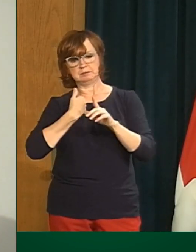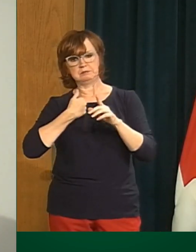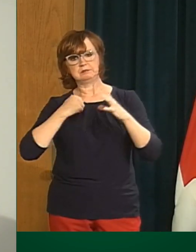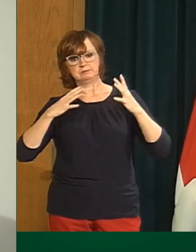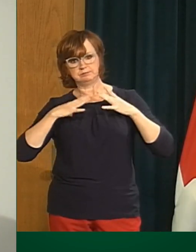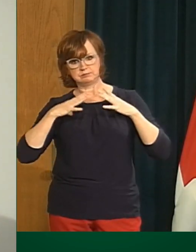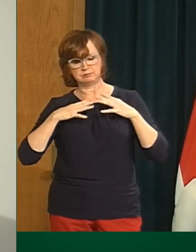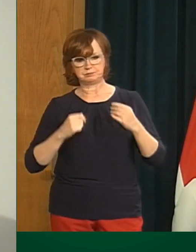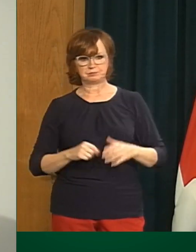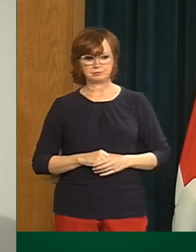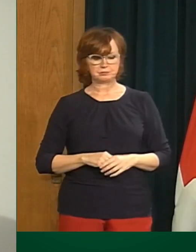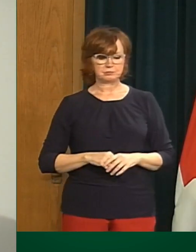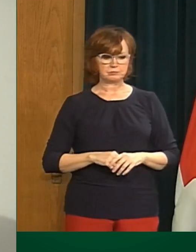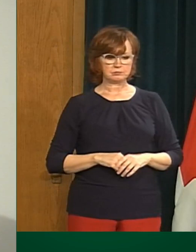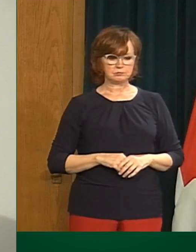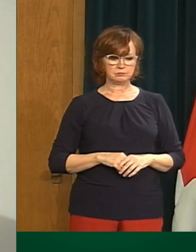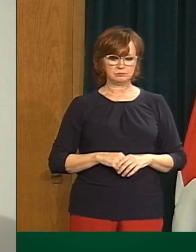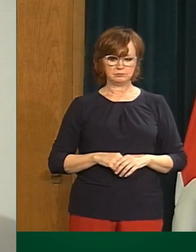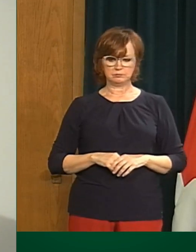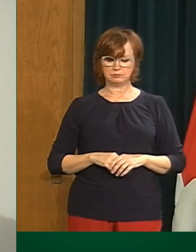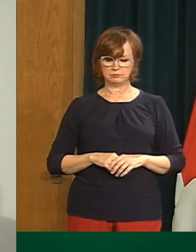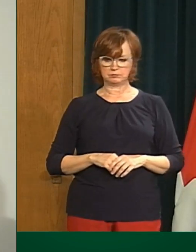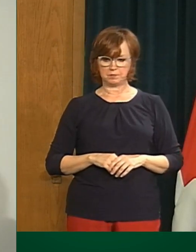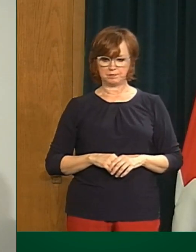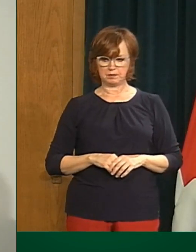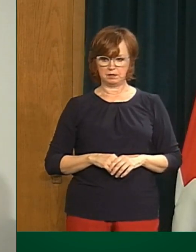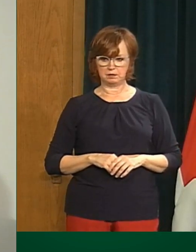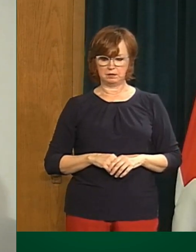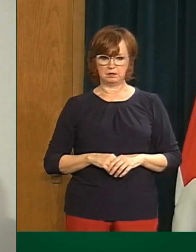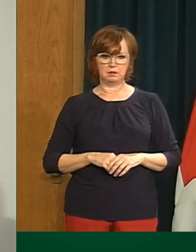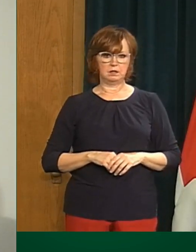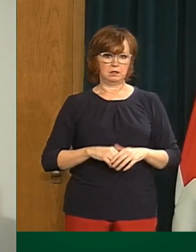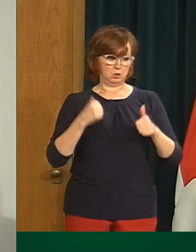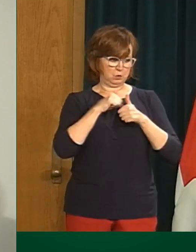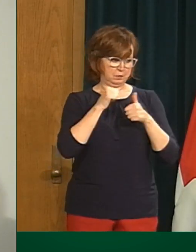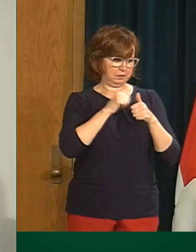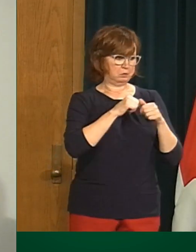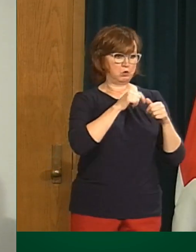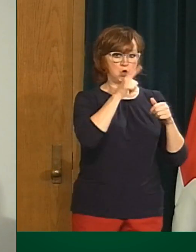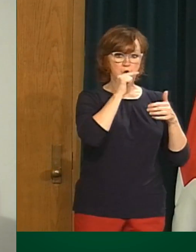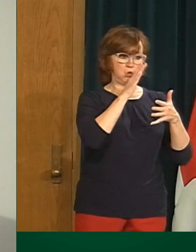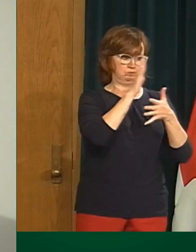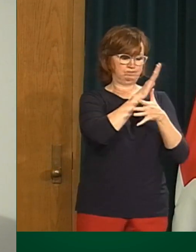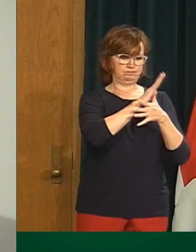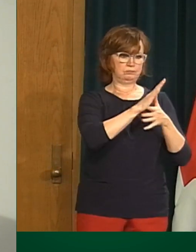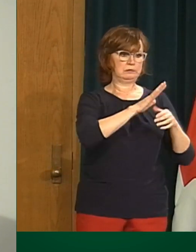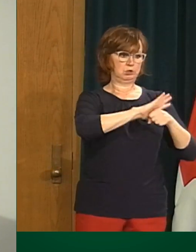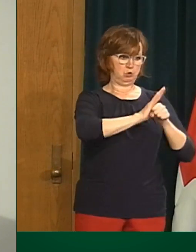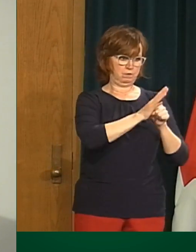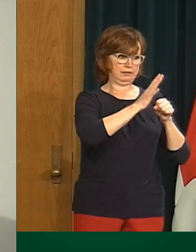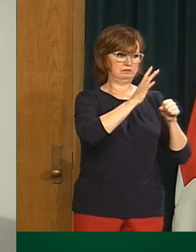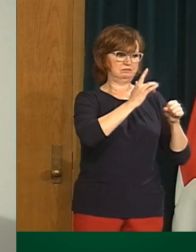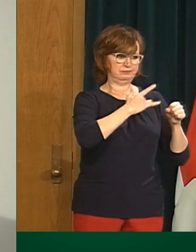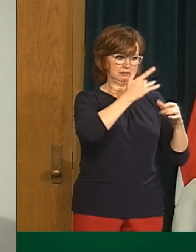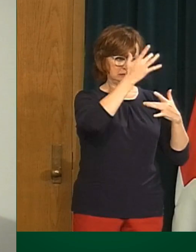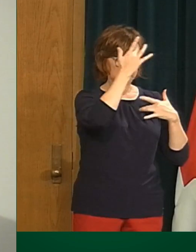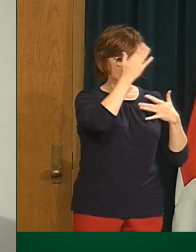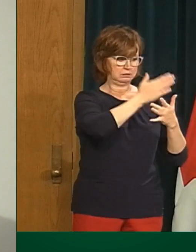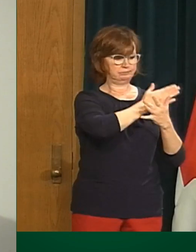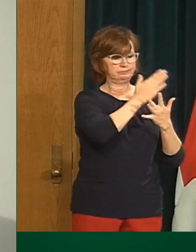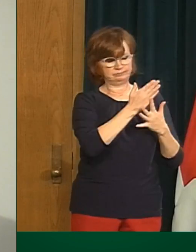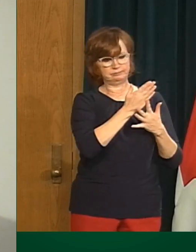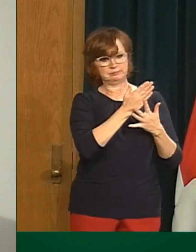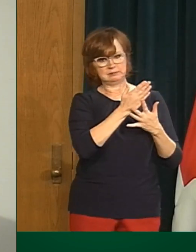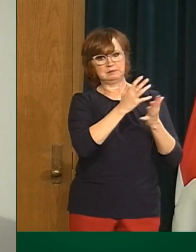we have re-emphasized that in the priority list, obviously it's people who are ill with COVID, either outpatient or inpatient, but then all first